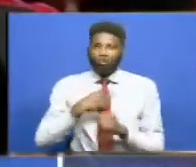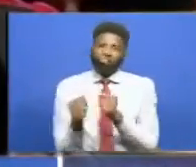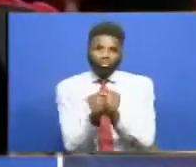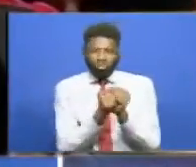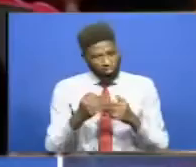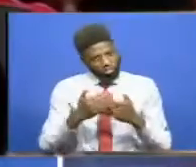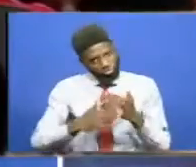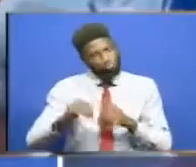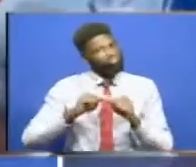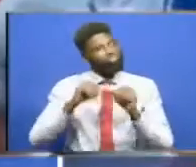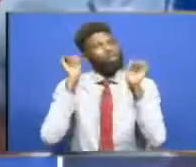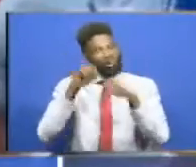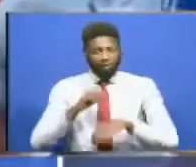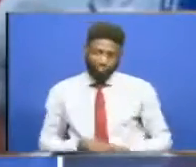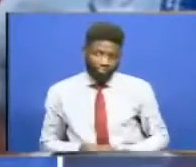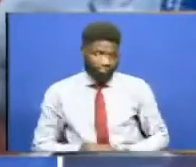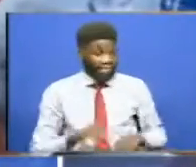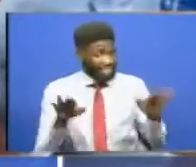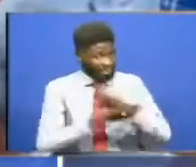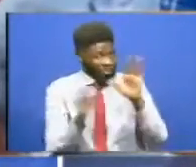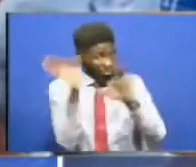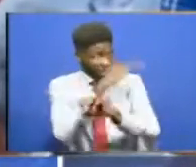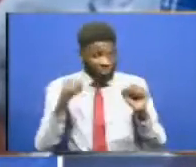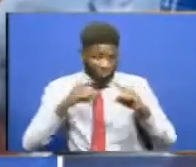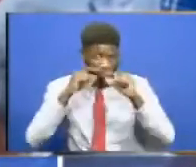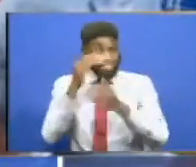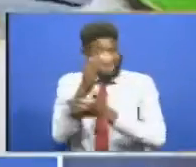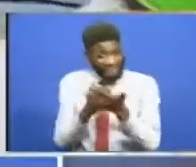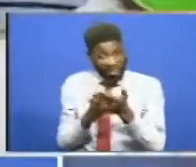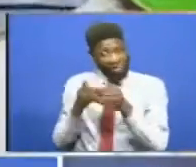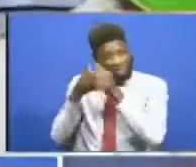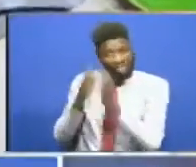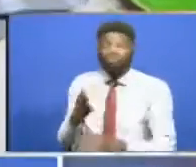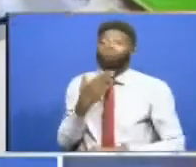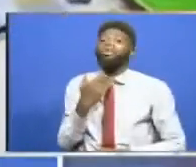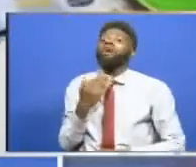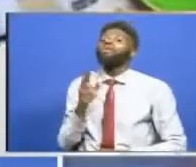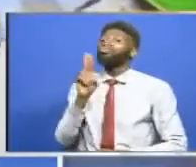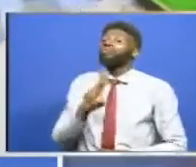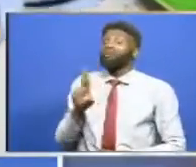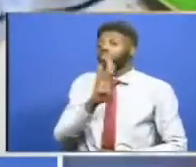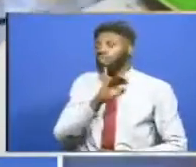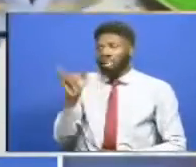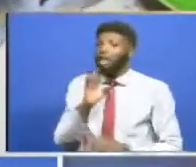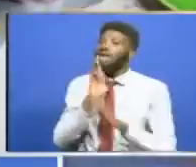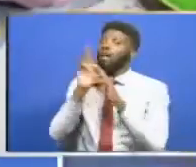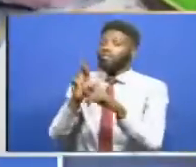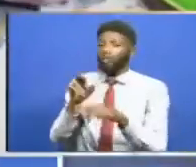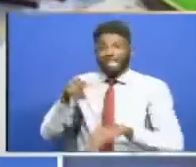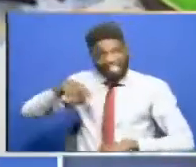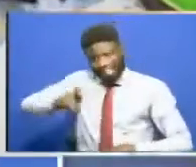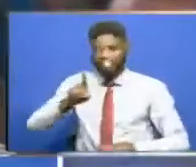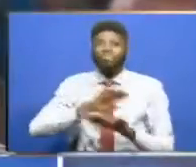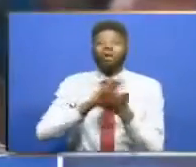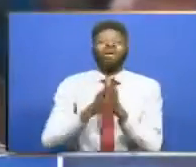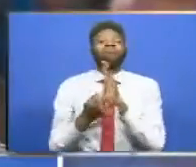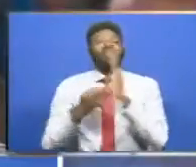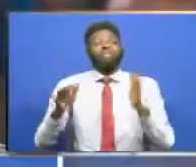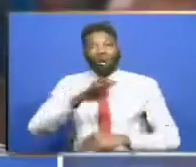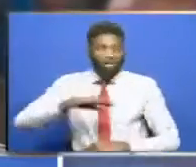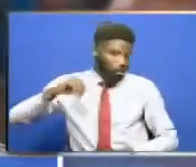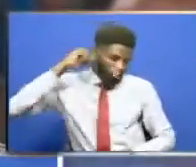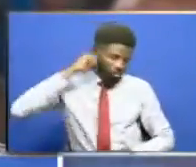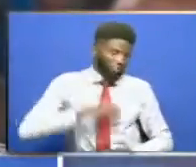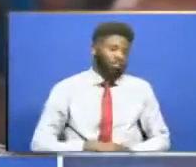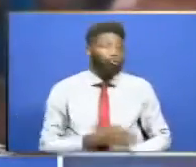Deputy President warned that a section of leaders keen on misusing the BBI report to revive their dwindling political careers want to